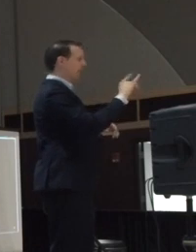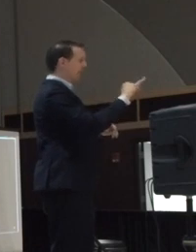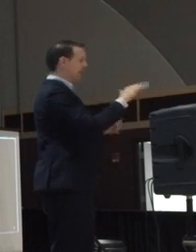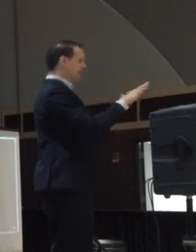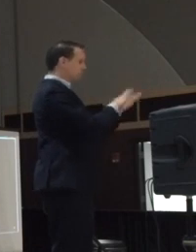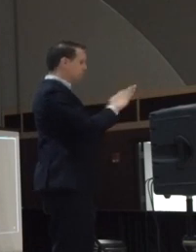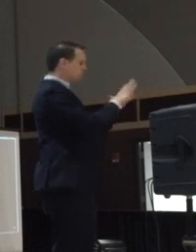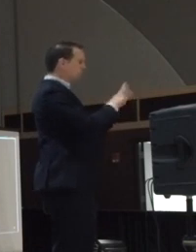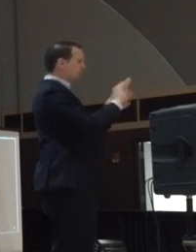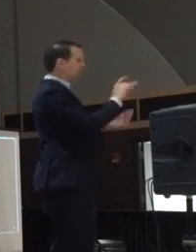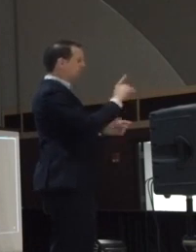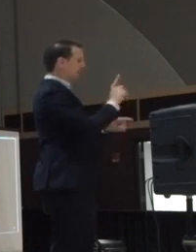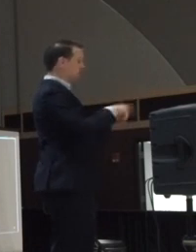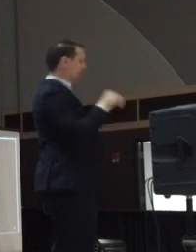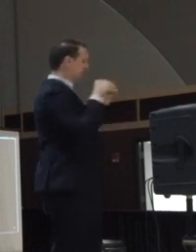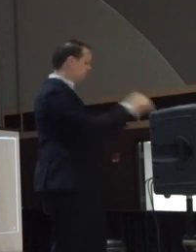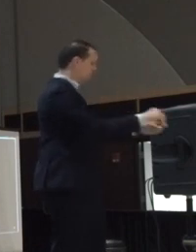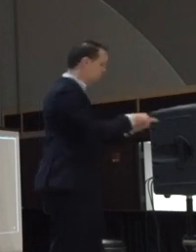gonna be uninhabitable.